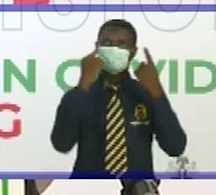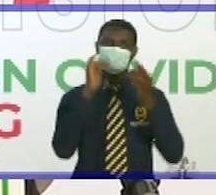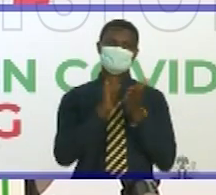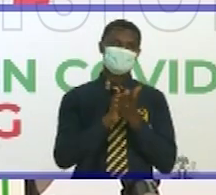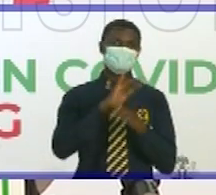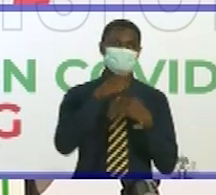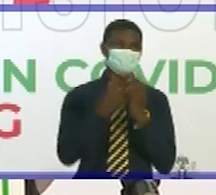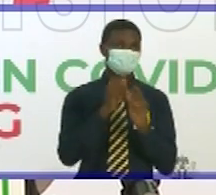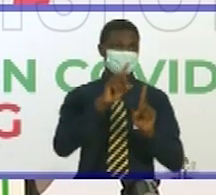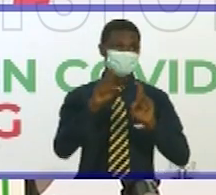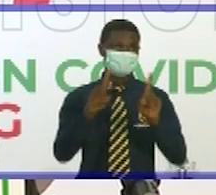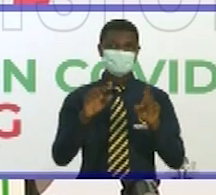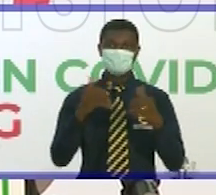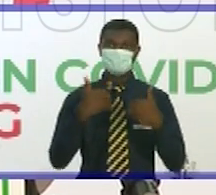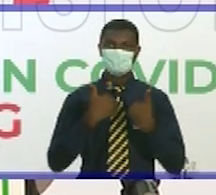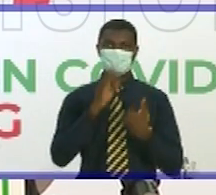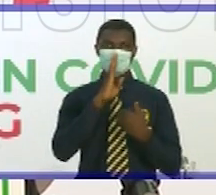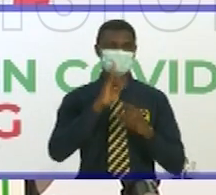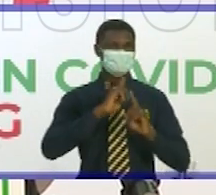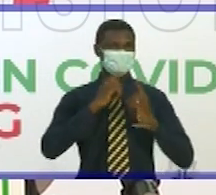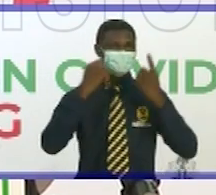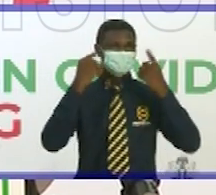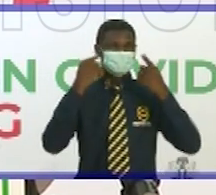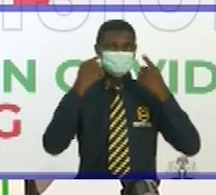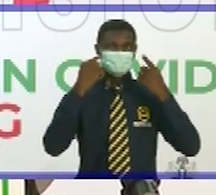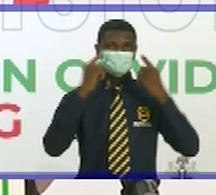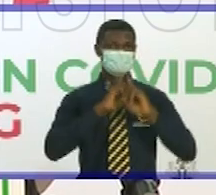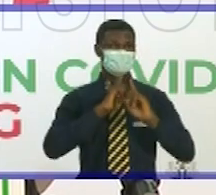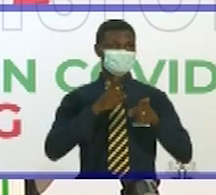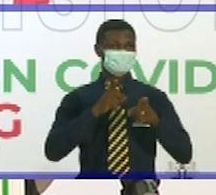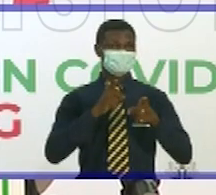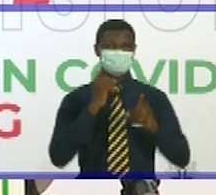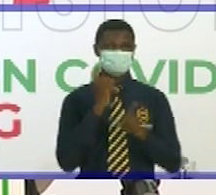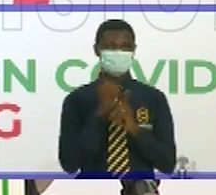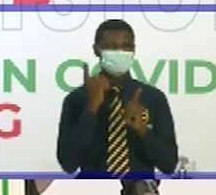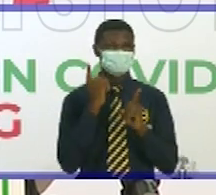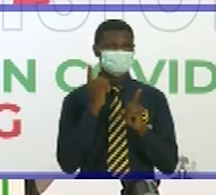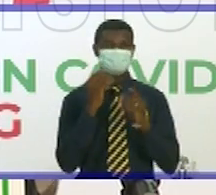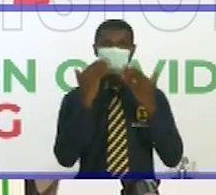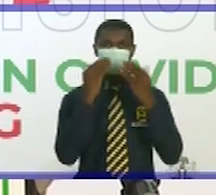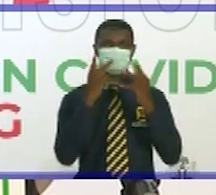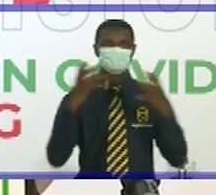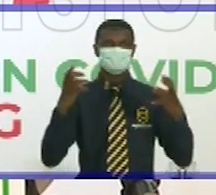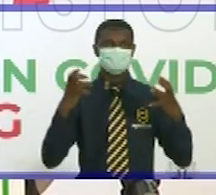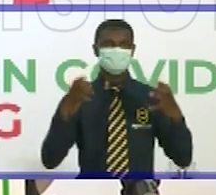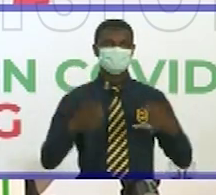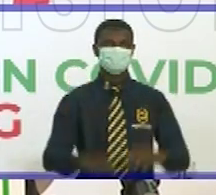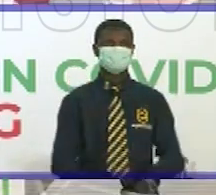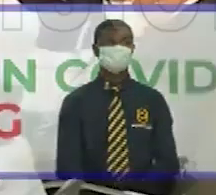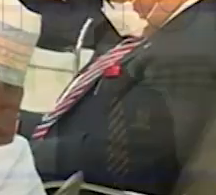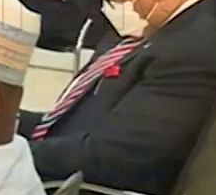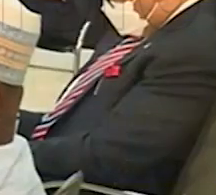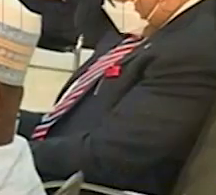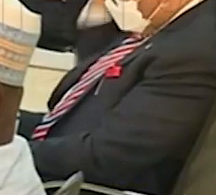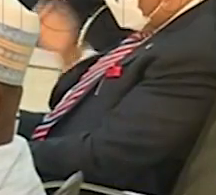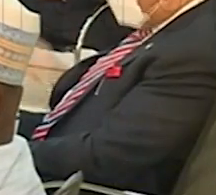ibere ti arabirin Abiodun Opola Dimini. Thank you very much.